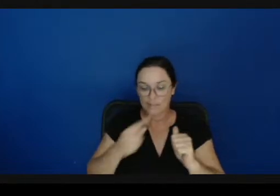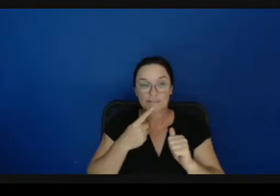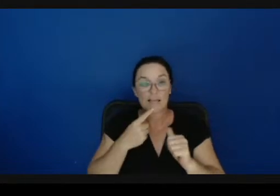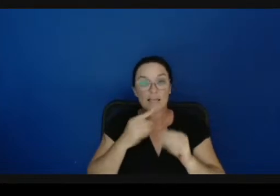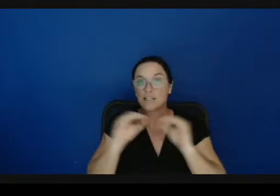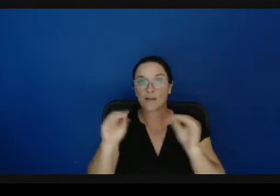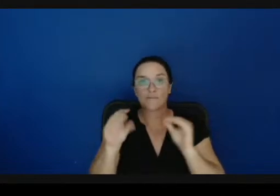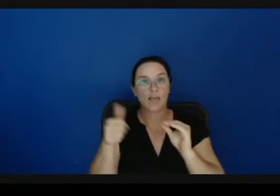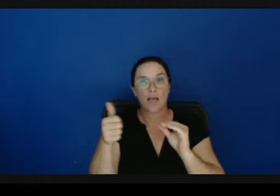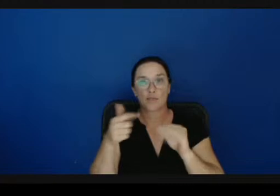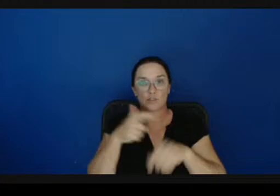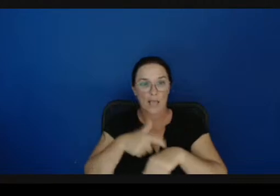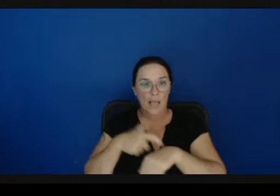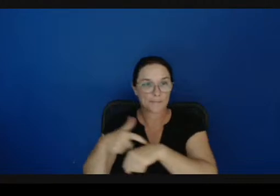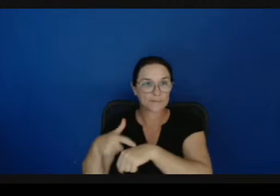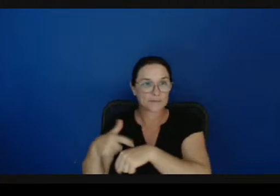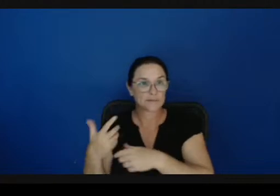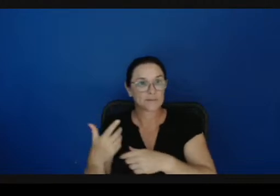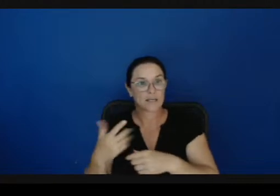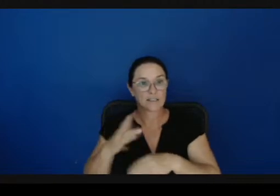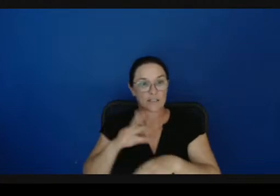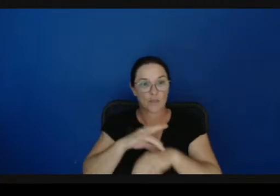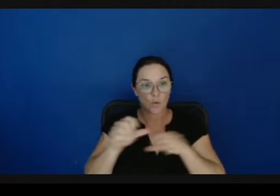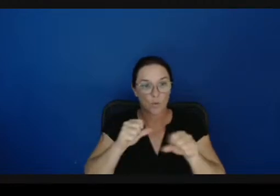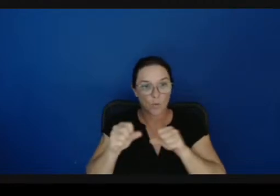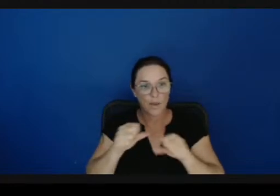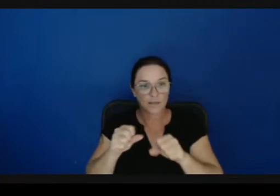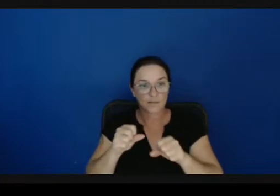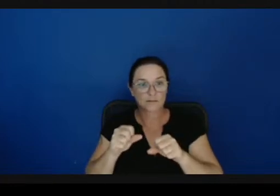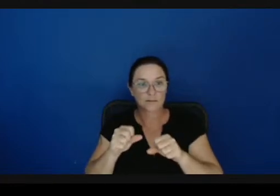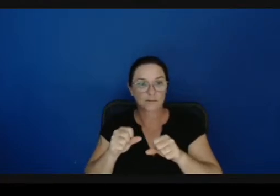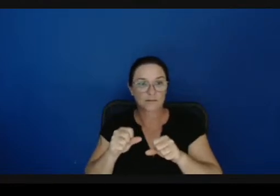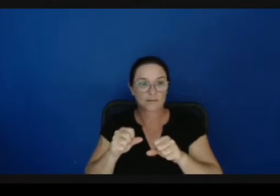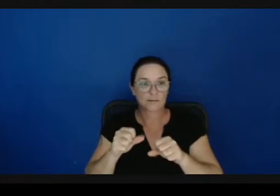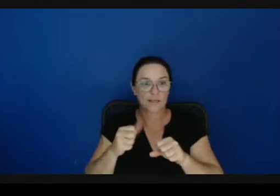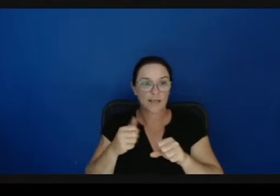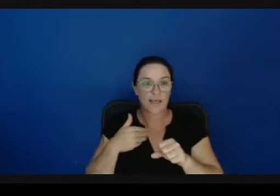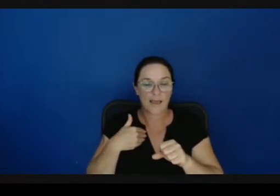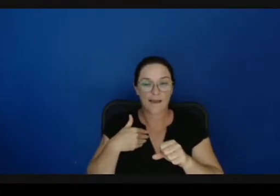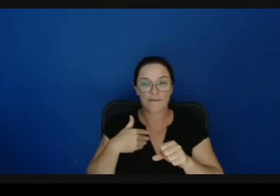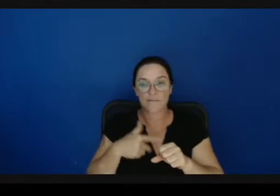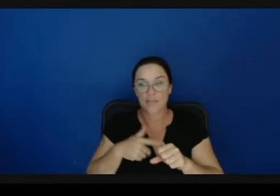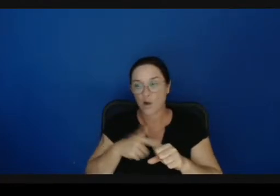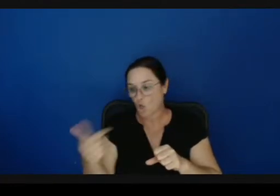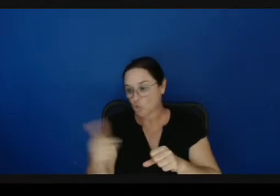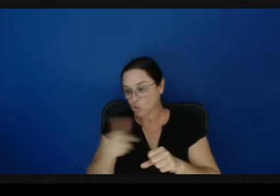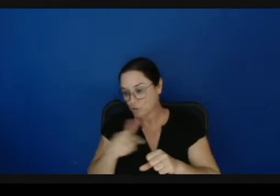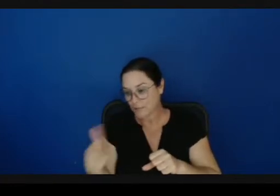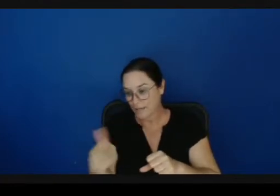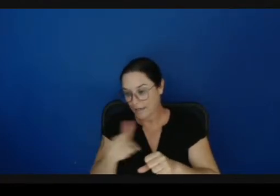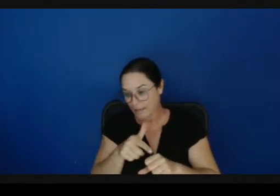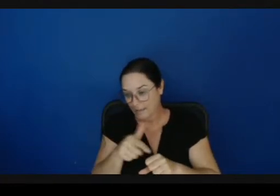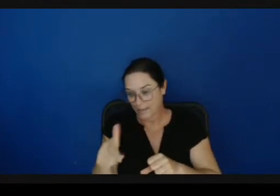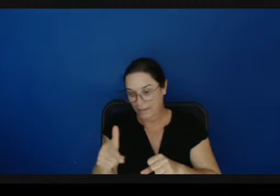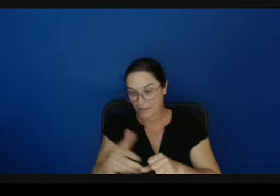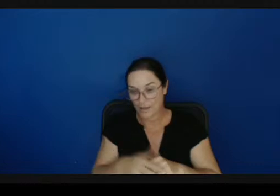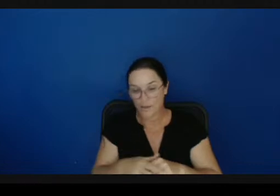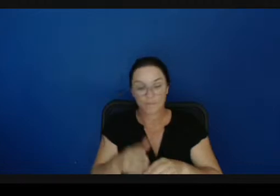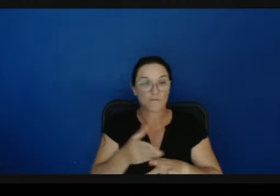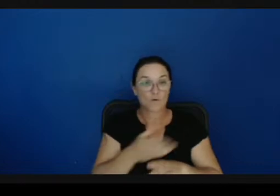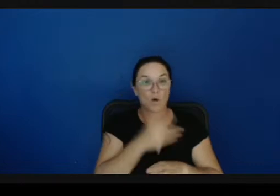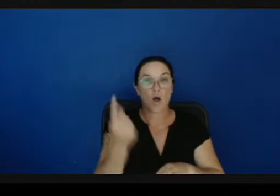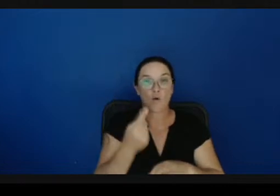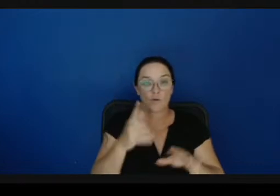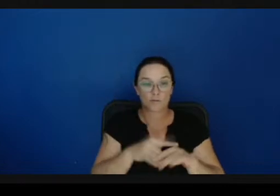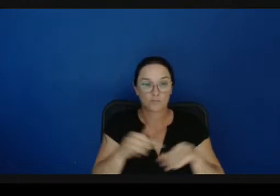times did seismicity go from alternating to synchronous. None of those other times did the seismic velocity go up. Did the tote meter register a